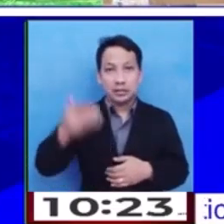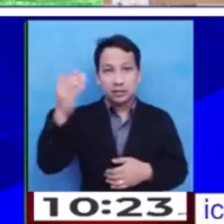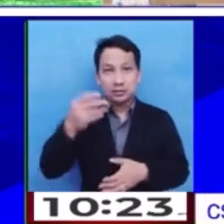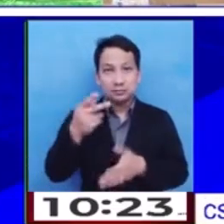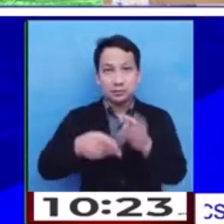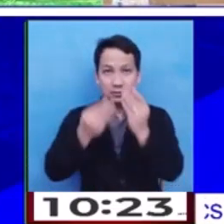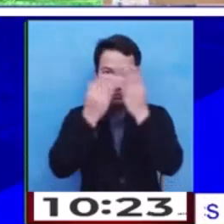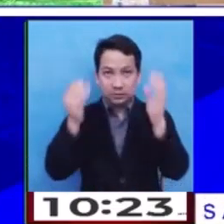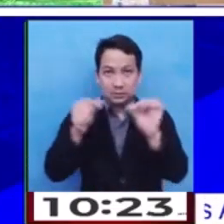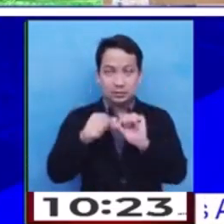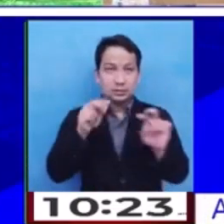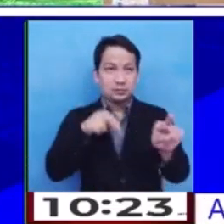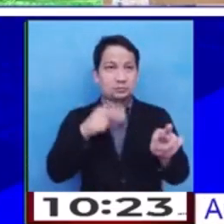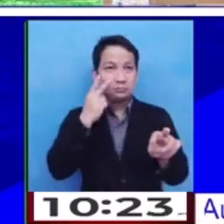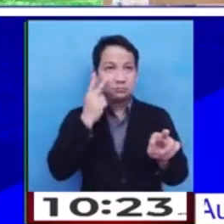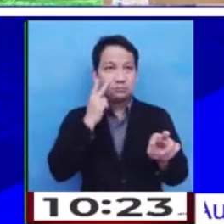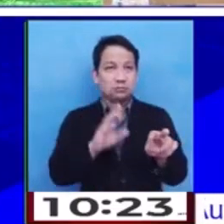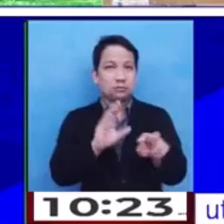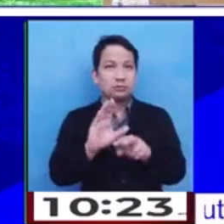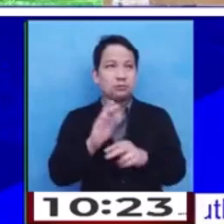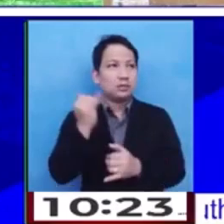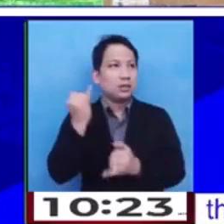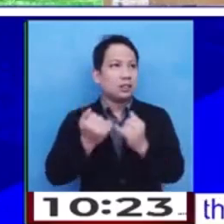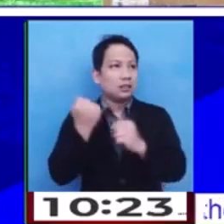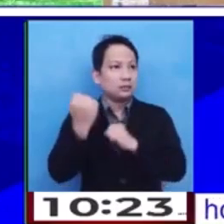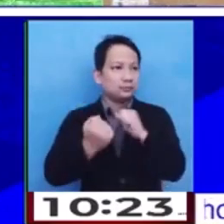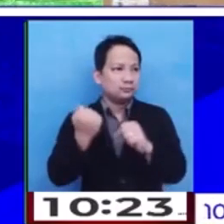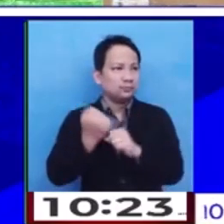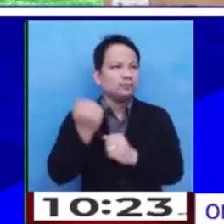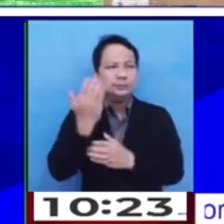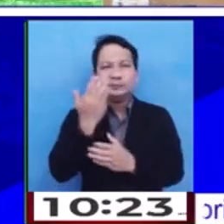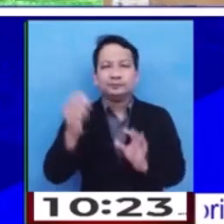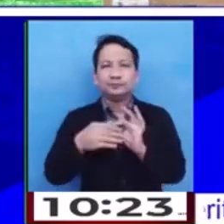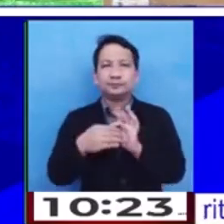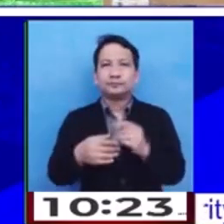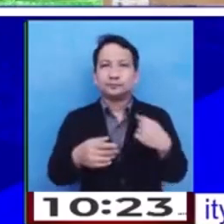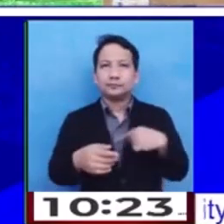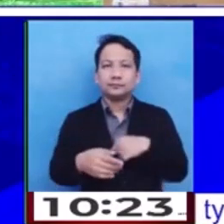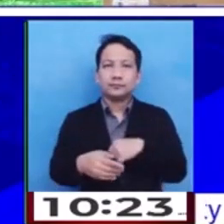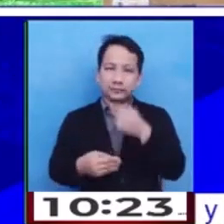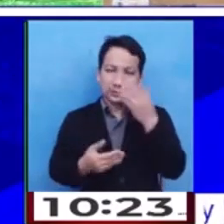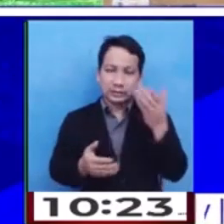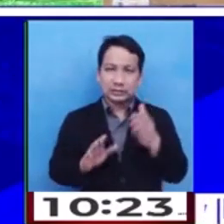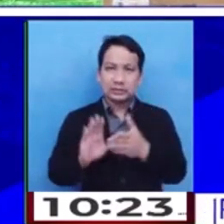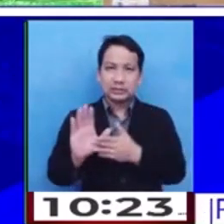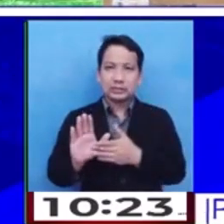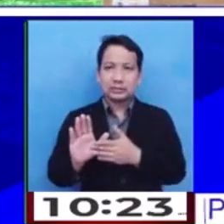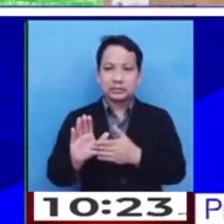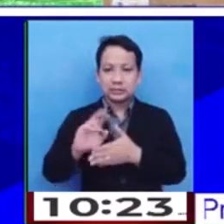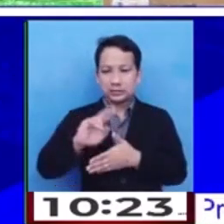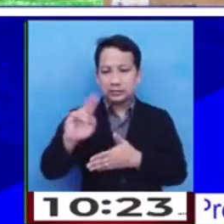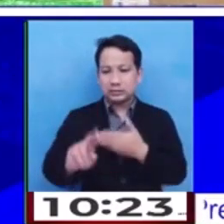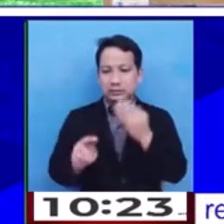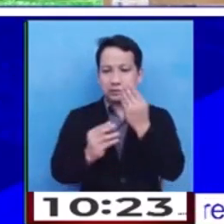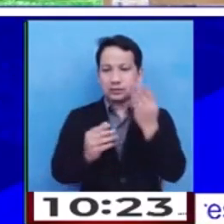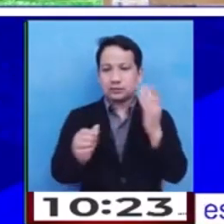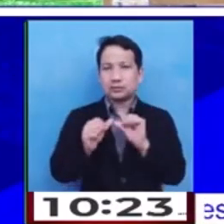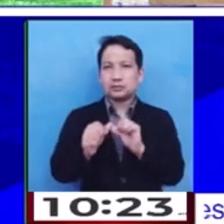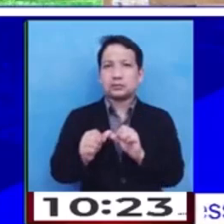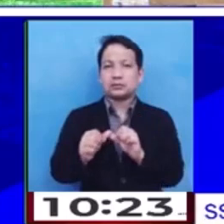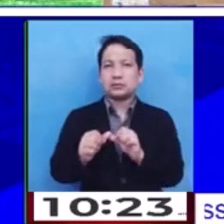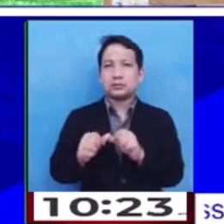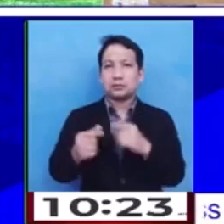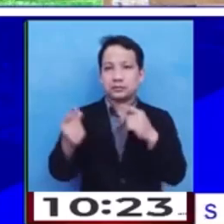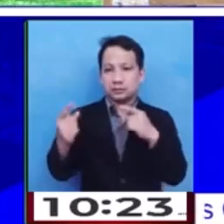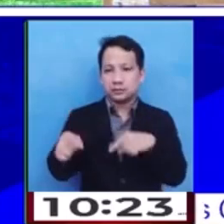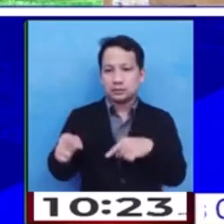the high elevated prices last year, as you know, resulted in tightening of